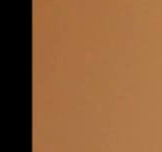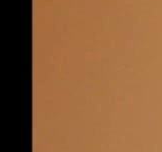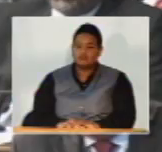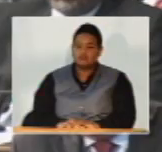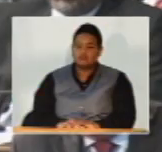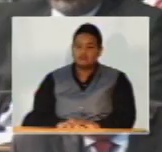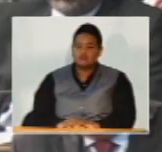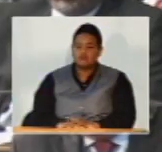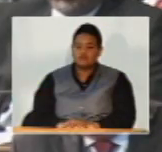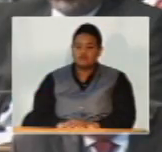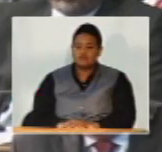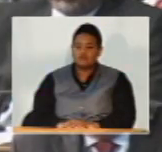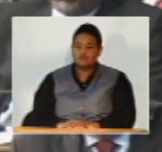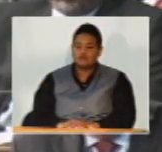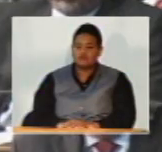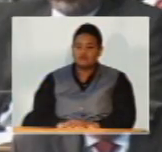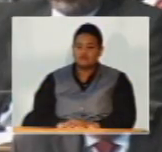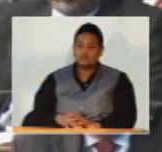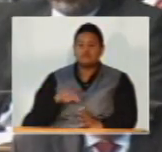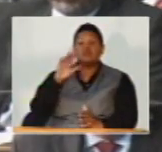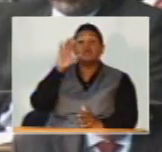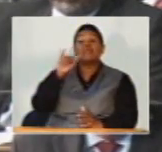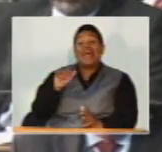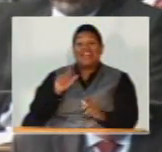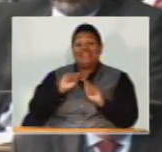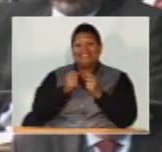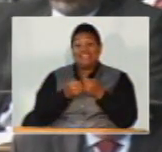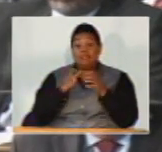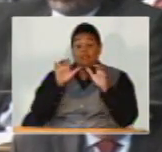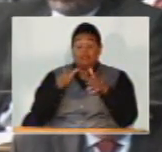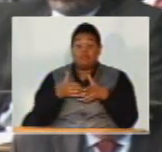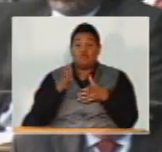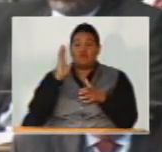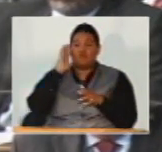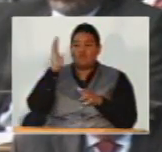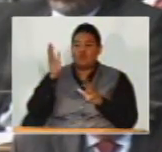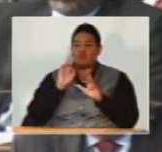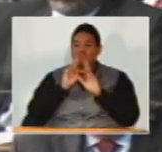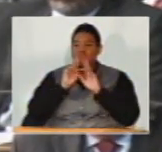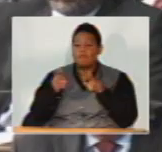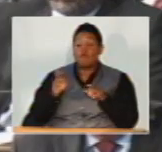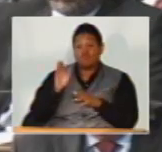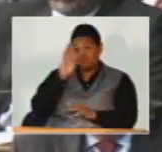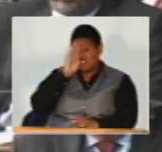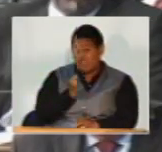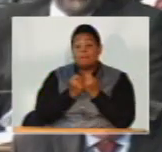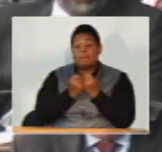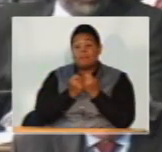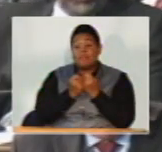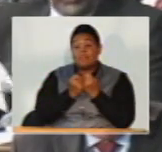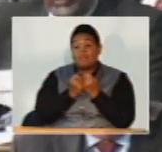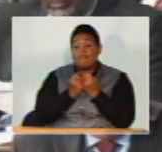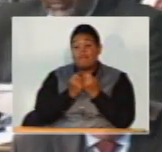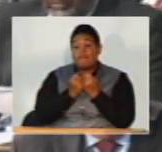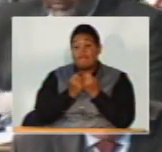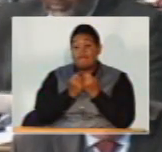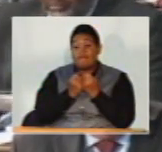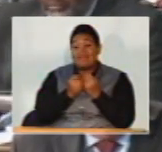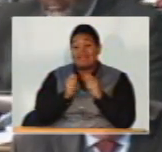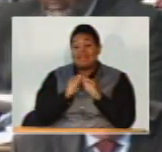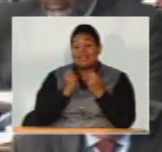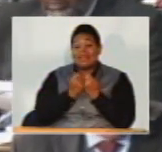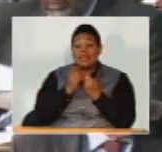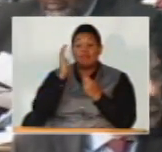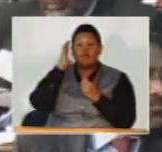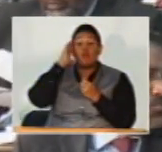sector. The enterprise team will report to the Prime Minister, the Cabinet. The enterprise team will